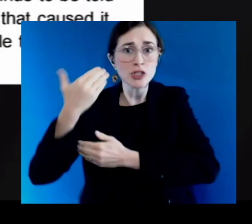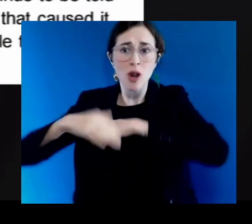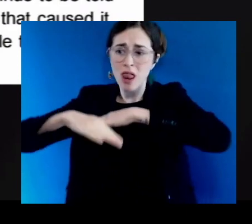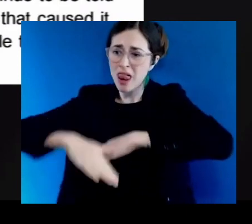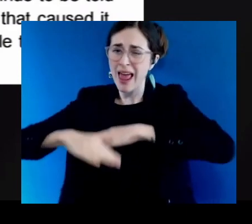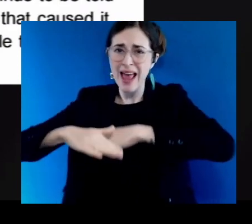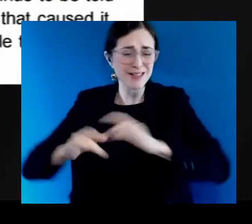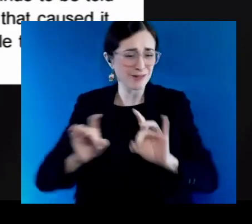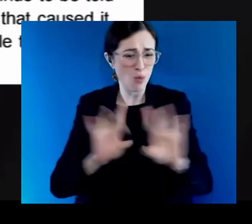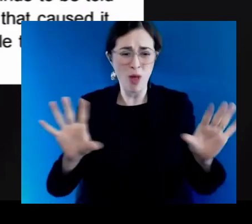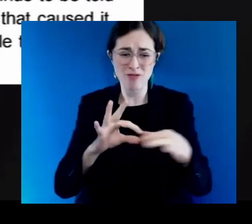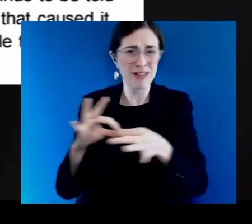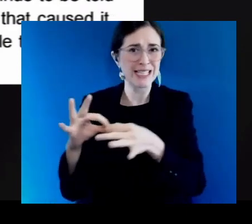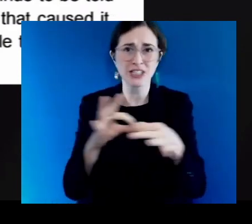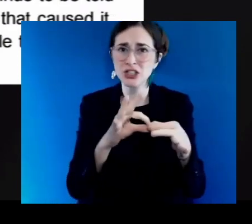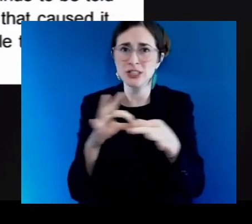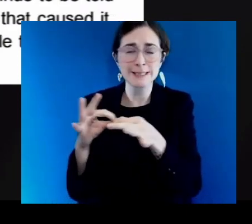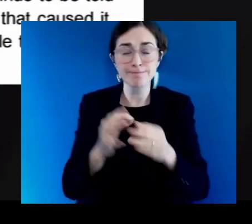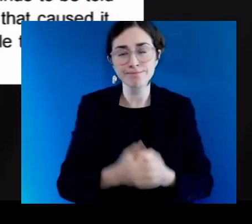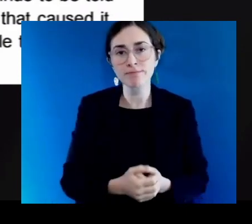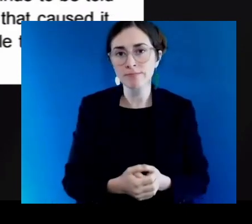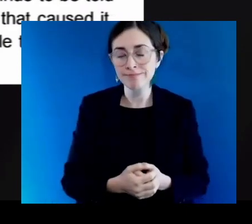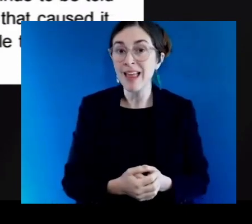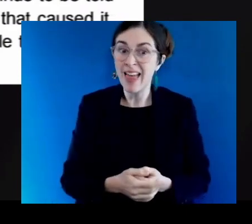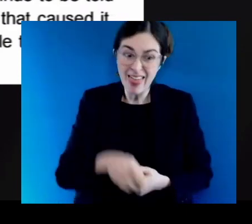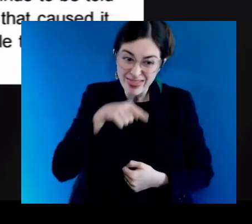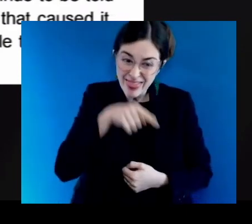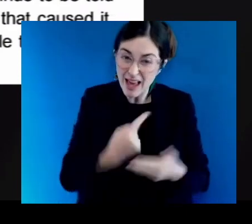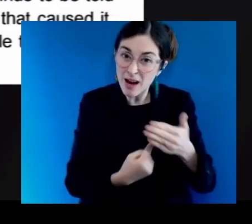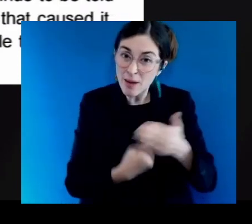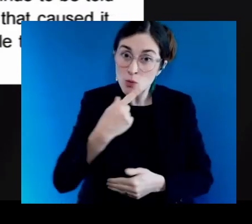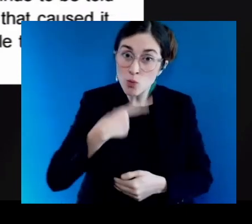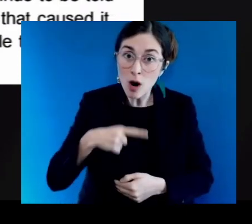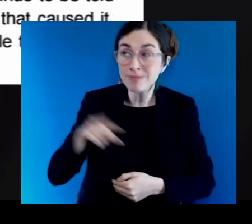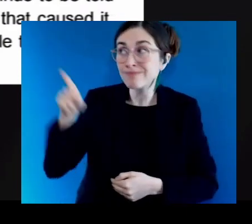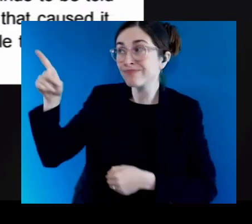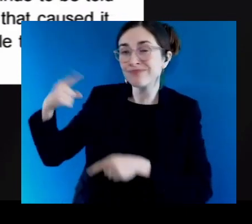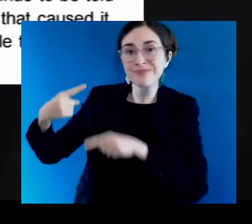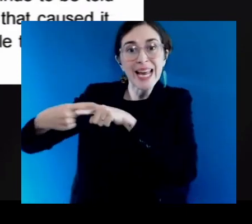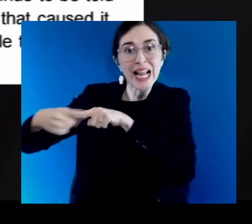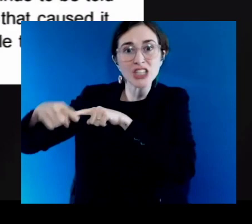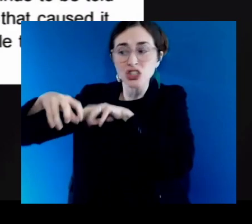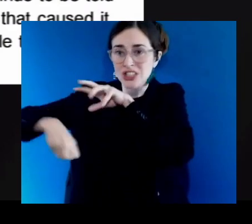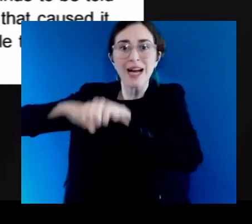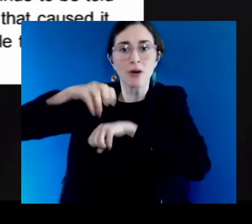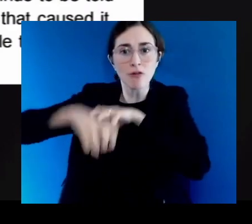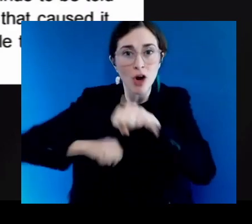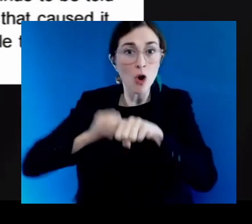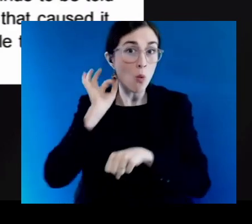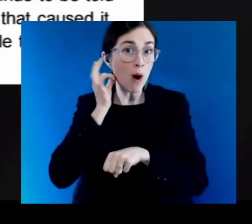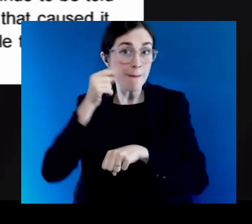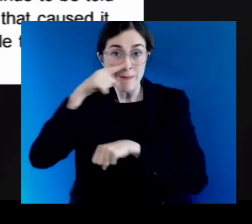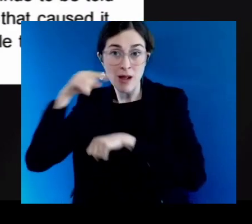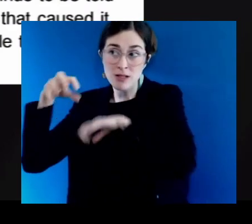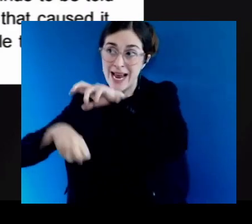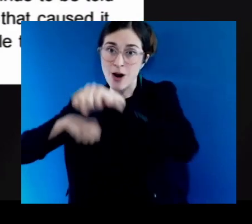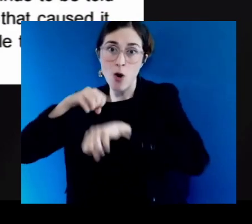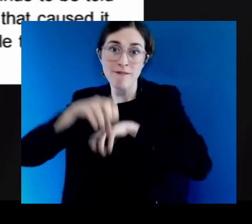I acknowledge that these consequences are a direct result of colonisation and the establishment of the State of